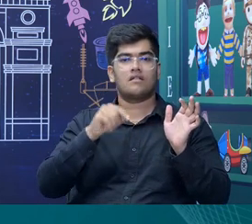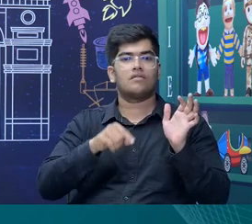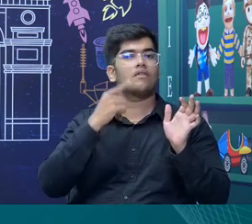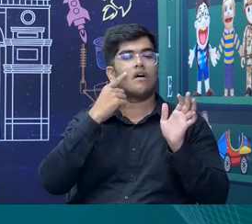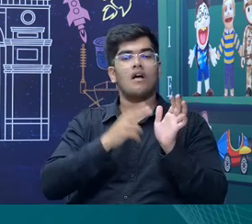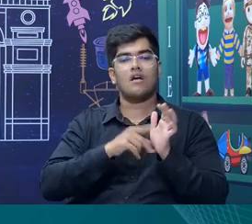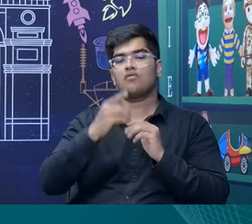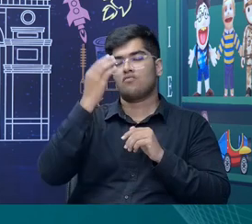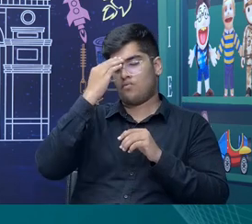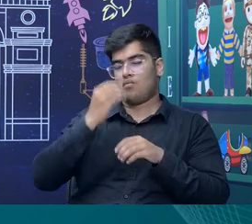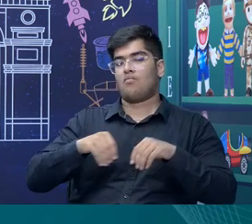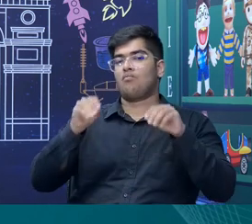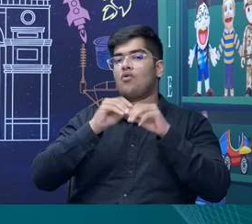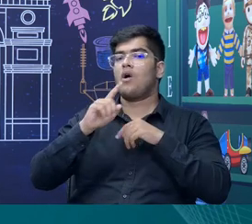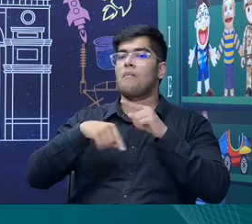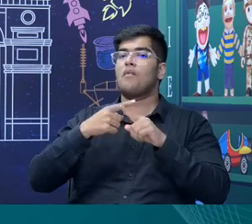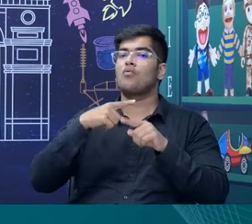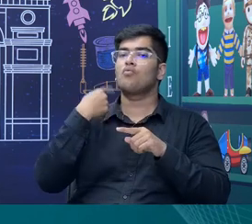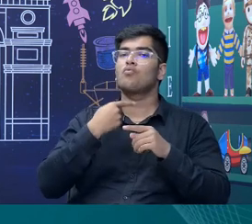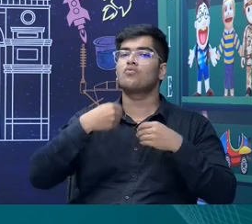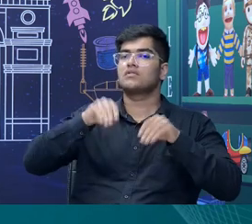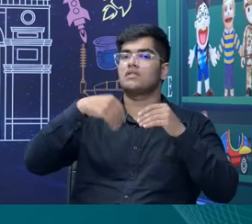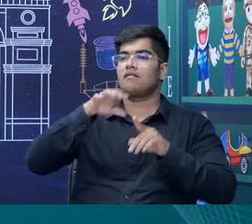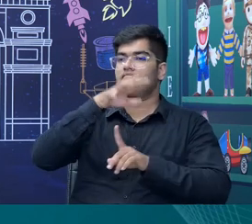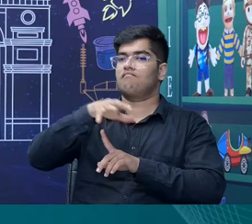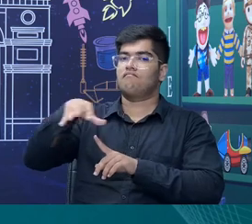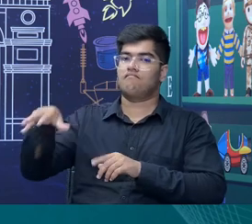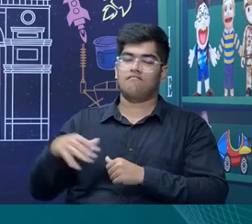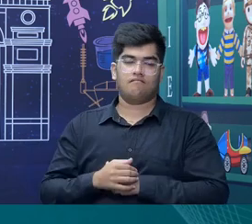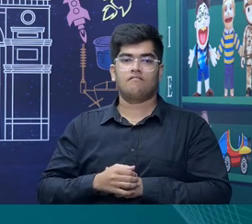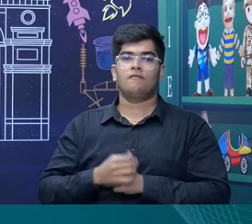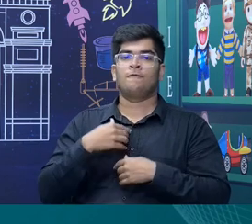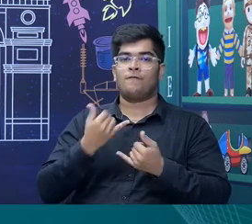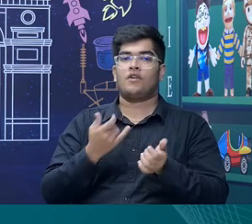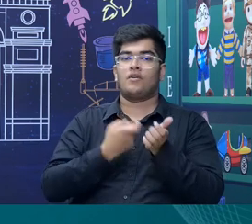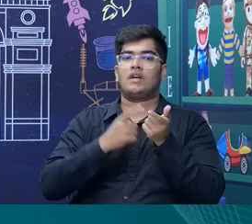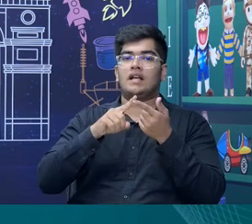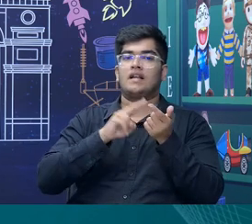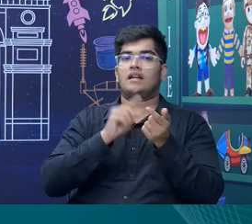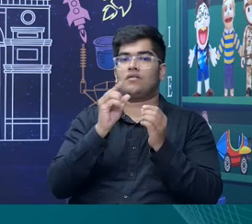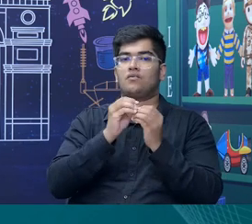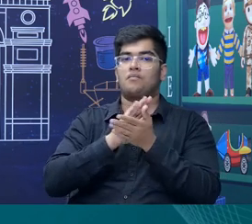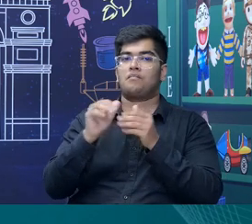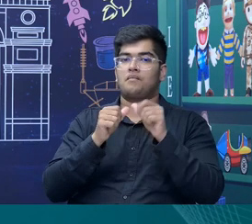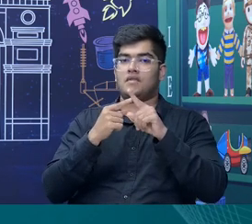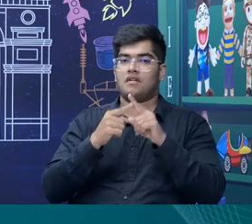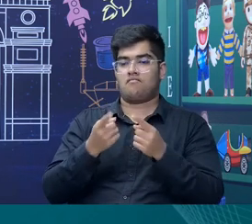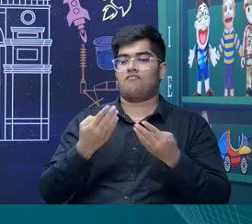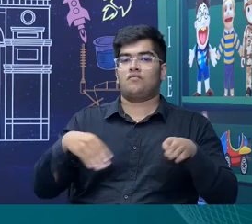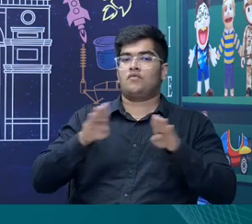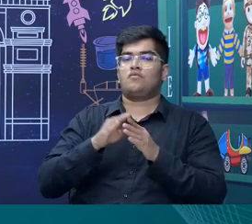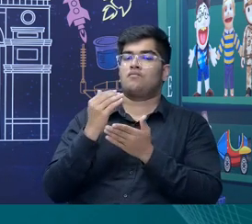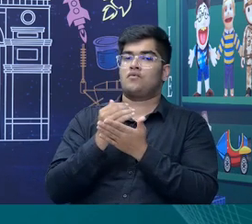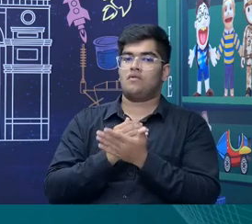know more about the authorized vendors with that note me Renu Bhatt is taking your leave their Channel or